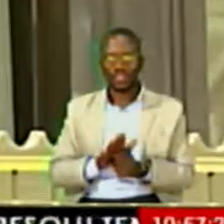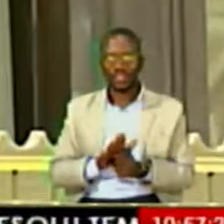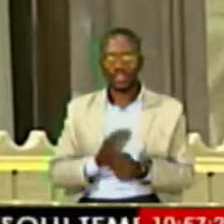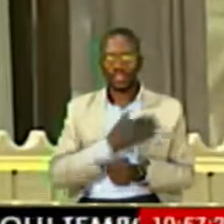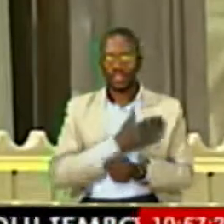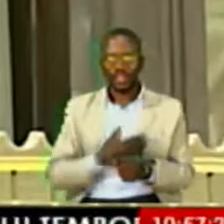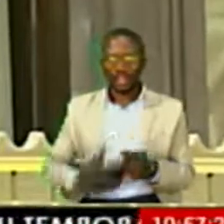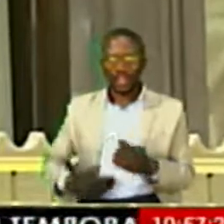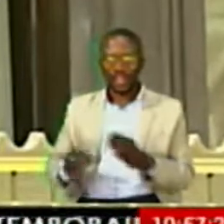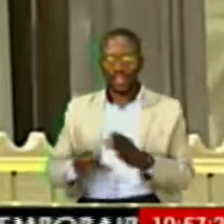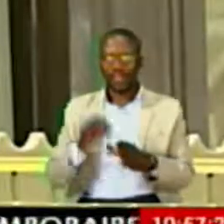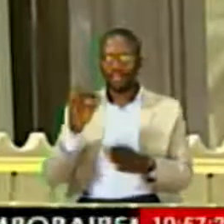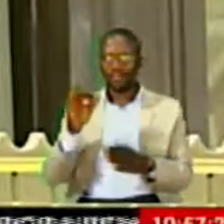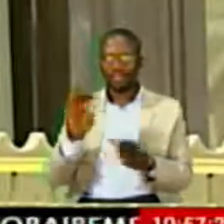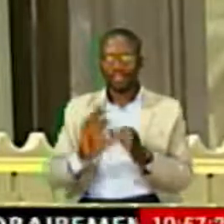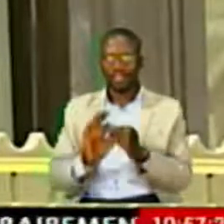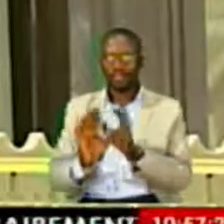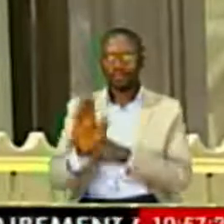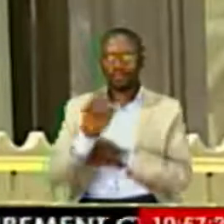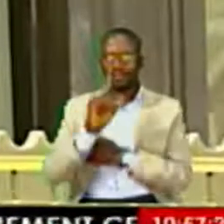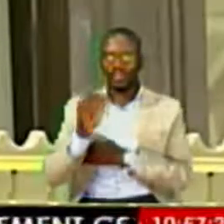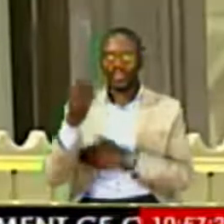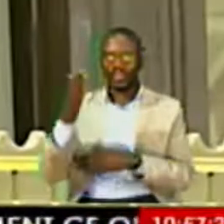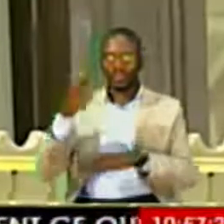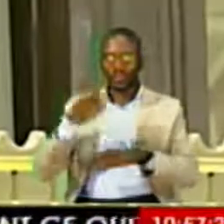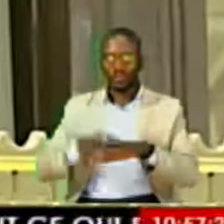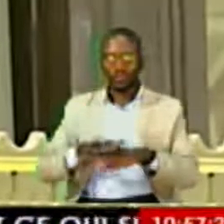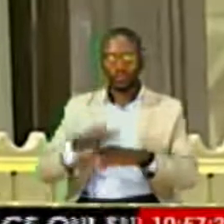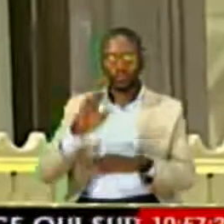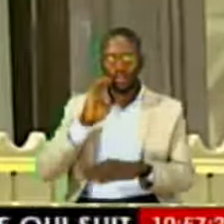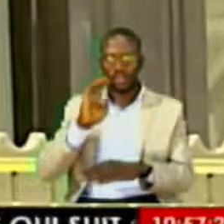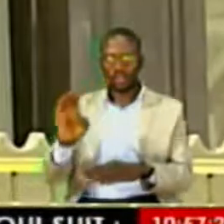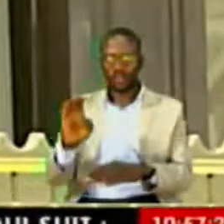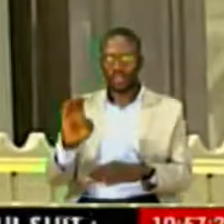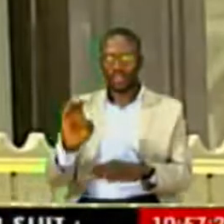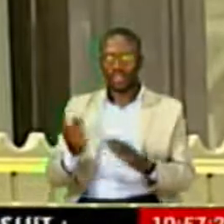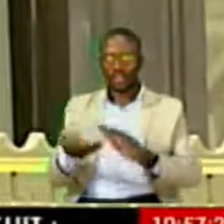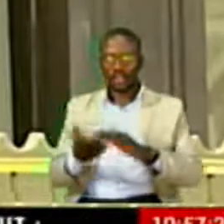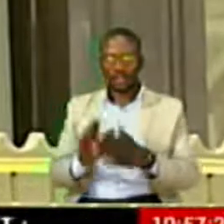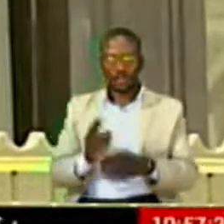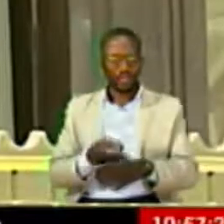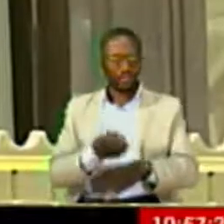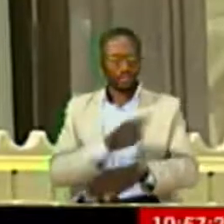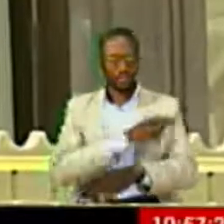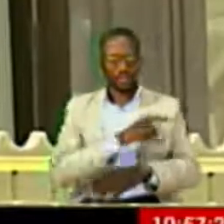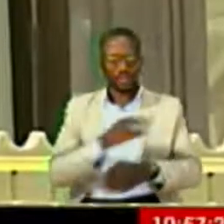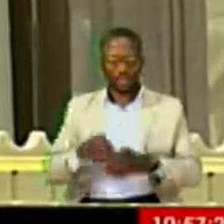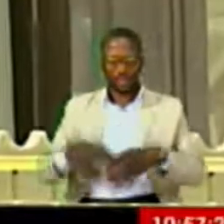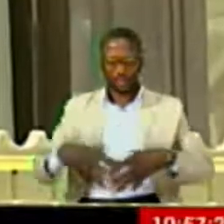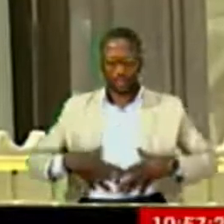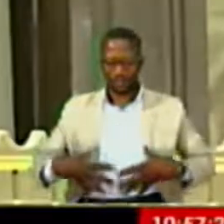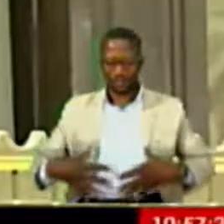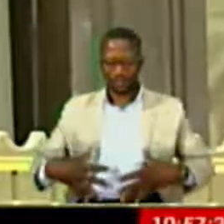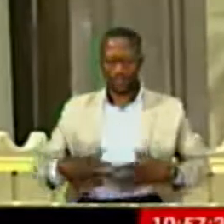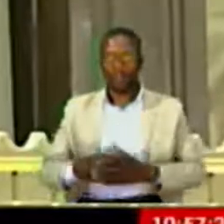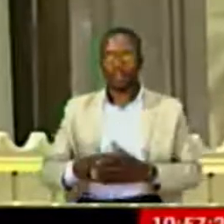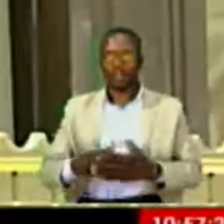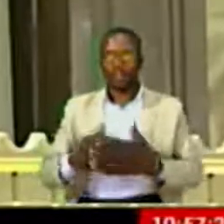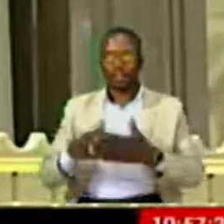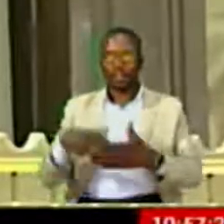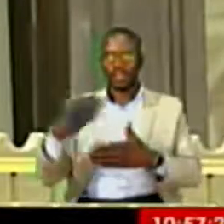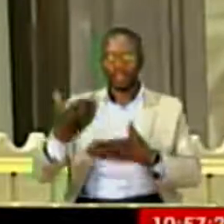Dieu était à elle. The Spirit of God was on her, and she was